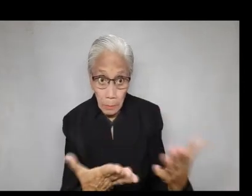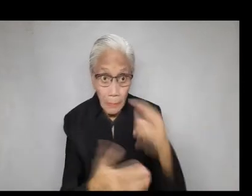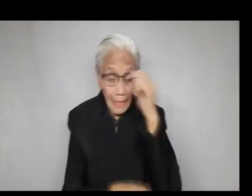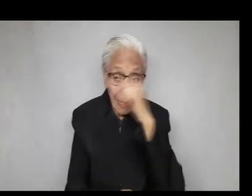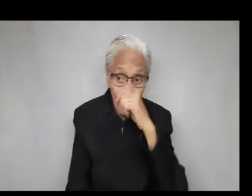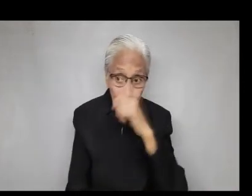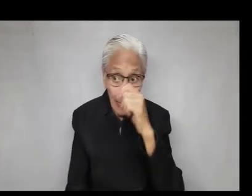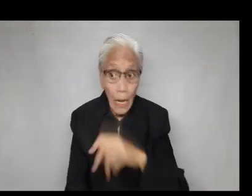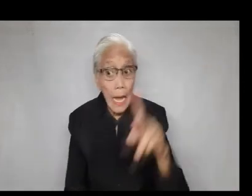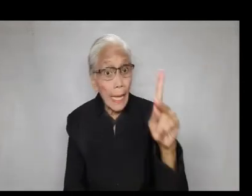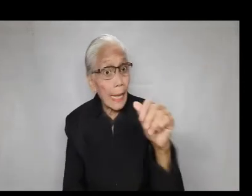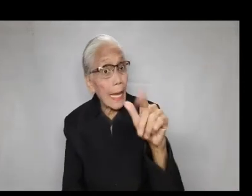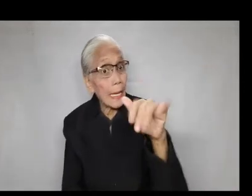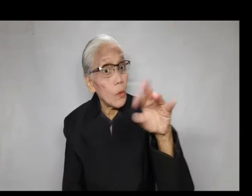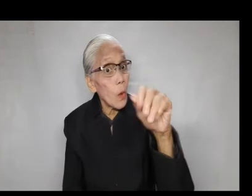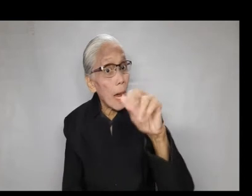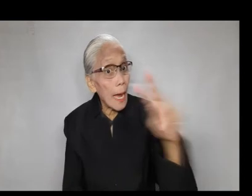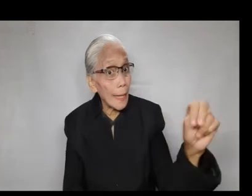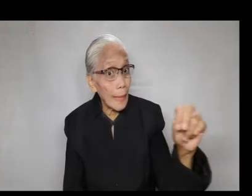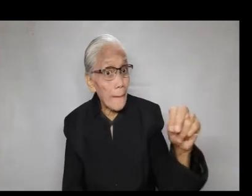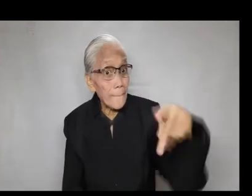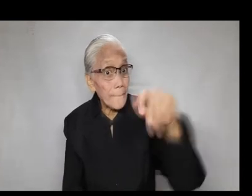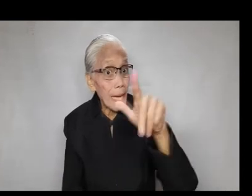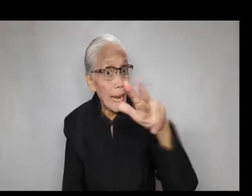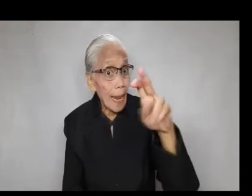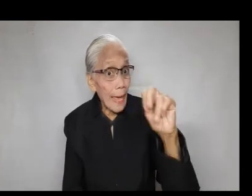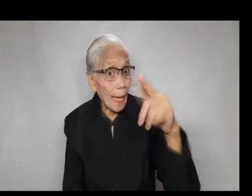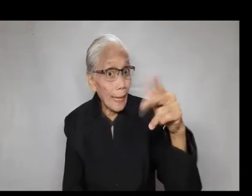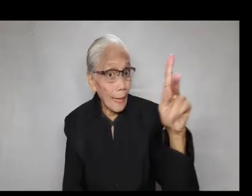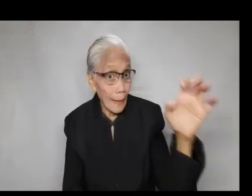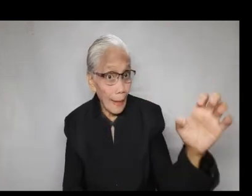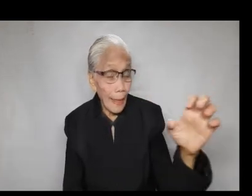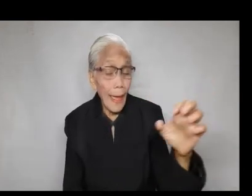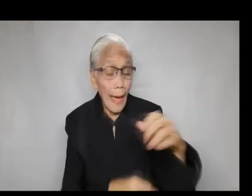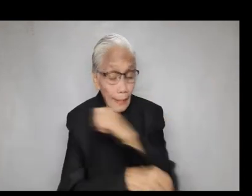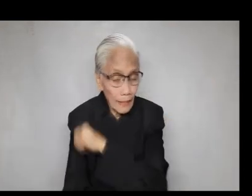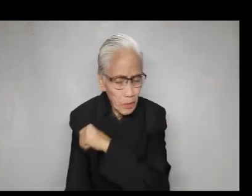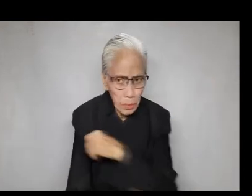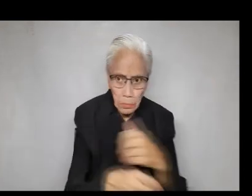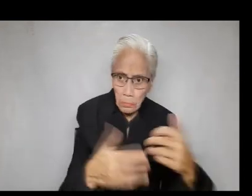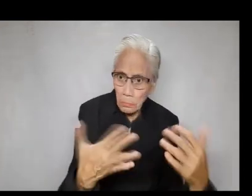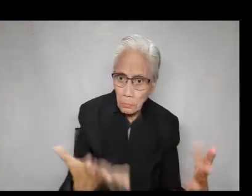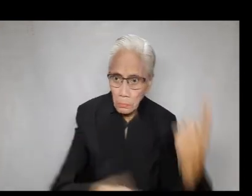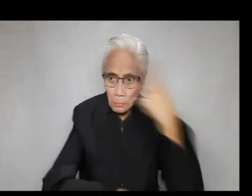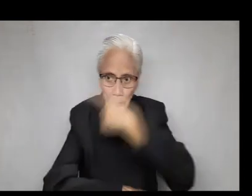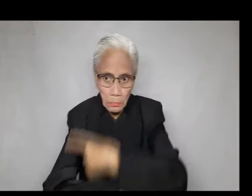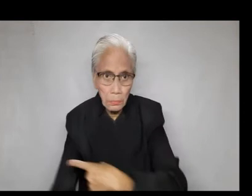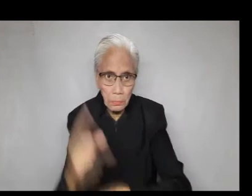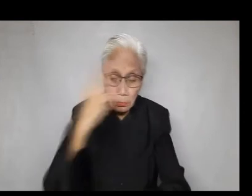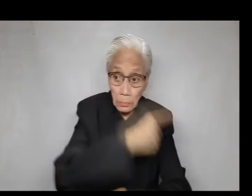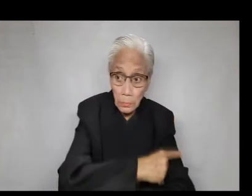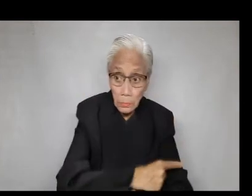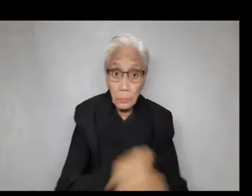trade mindset. In the vernacular, it is the kaliwaan palengke attitude.